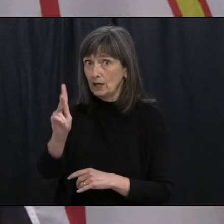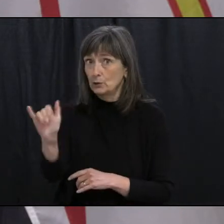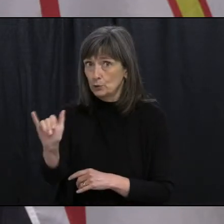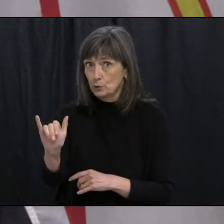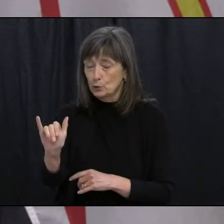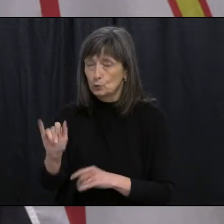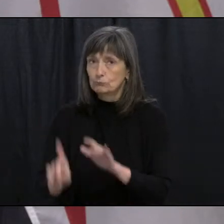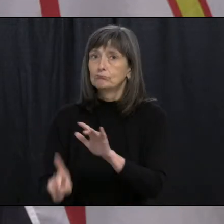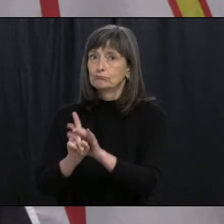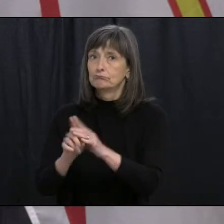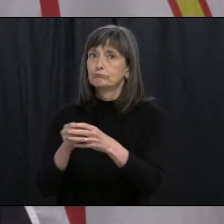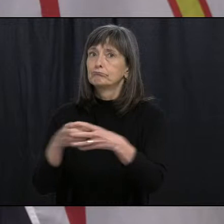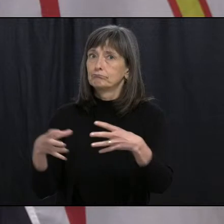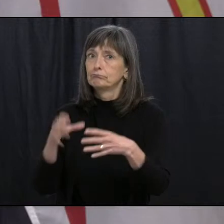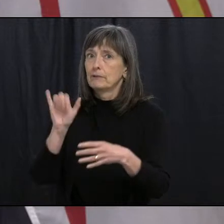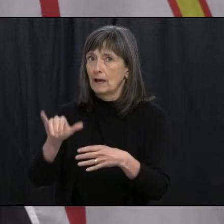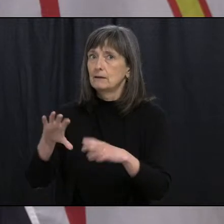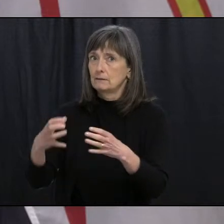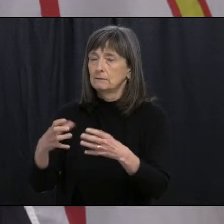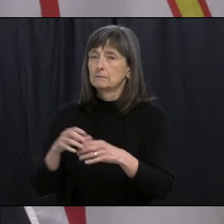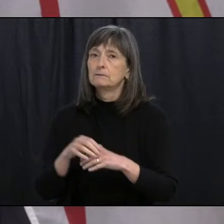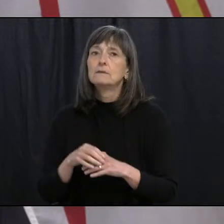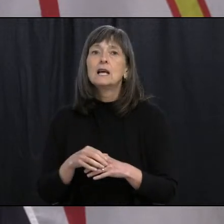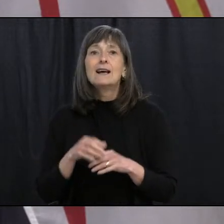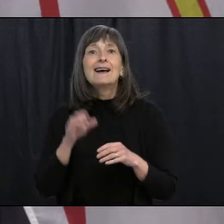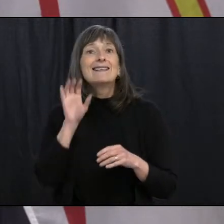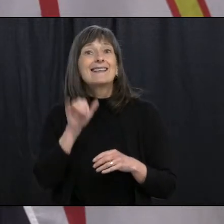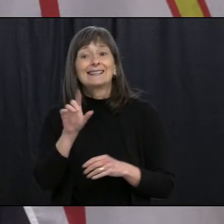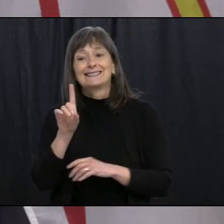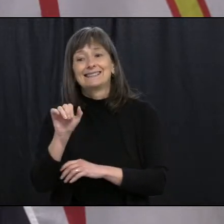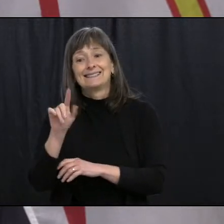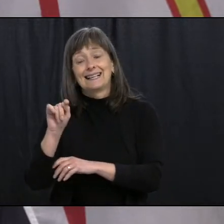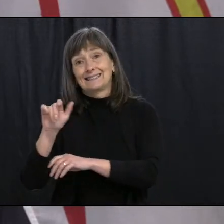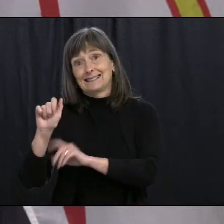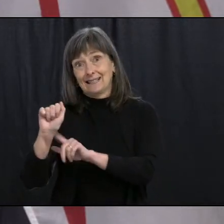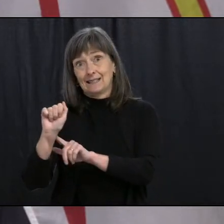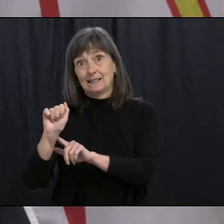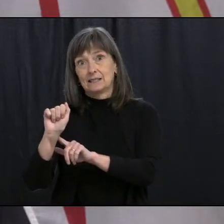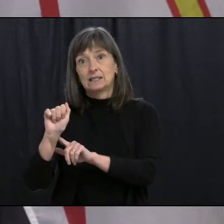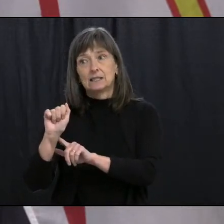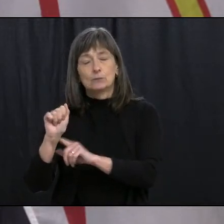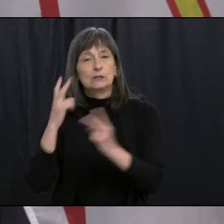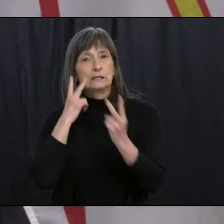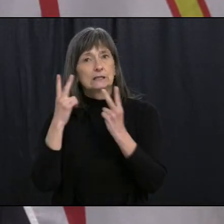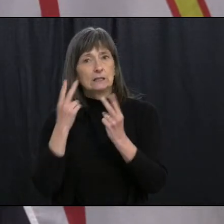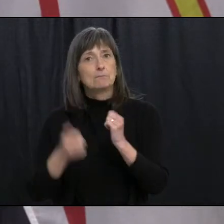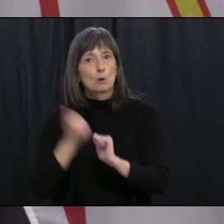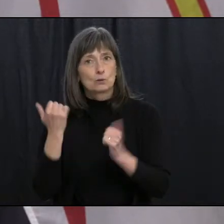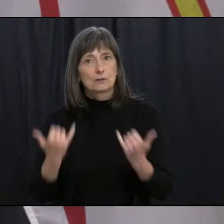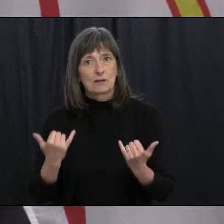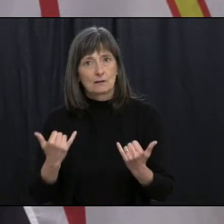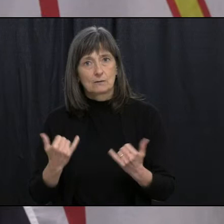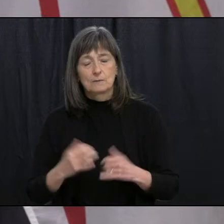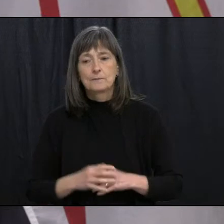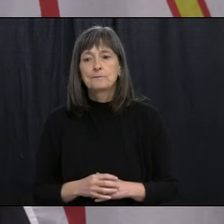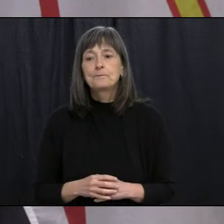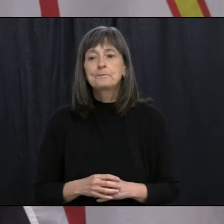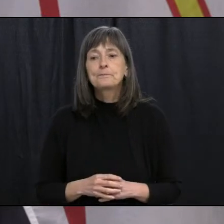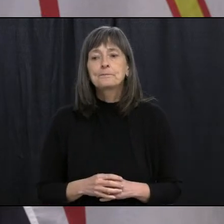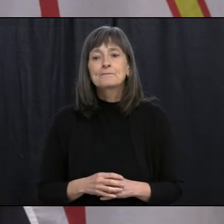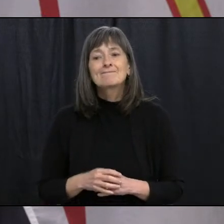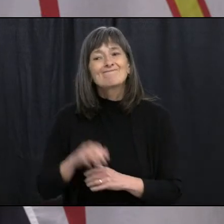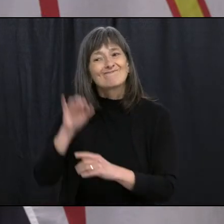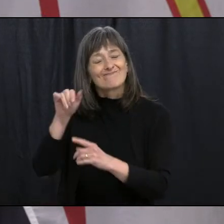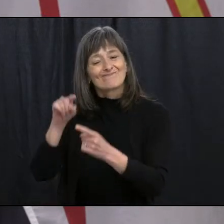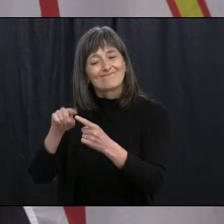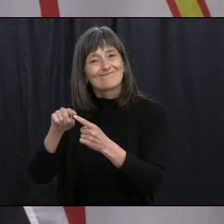now as well. So it's mainly, the Delta variant is the one that we're mainly seeing. And, there are some differences